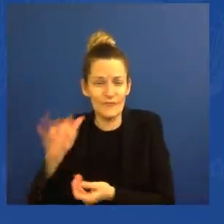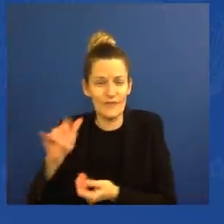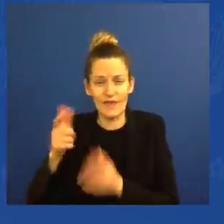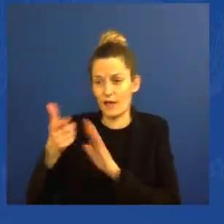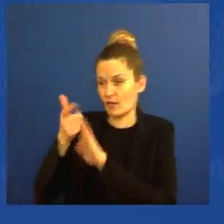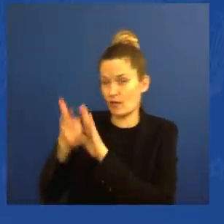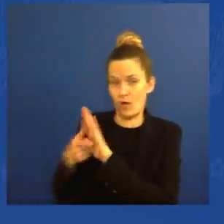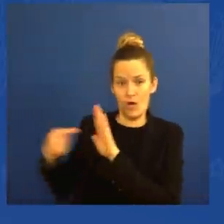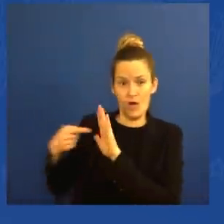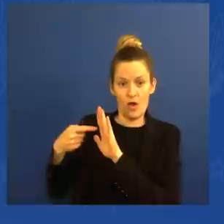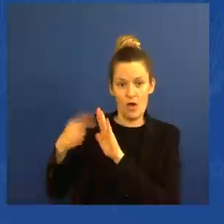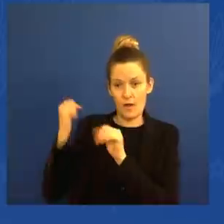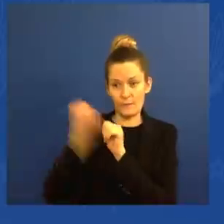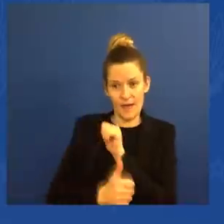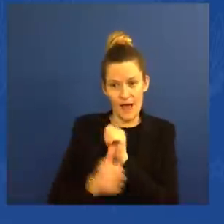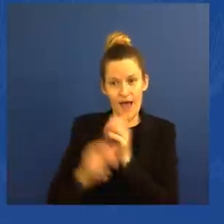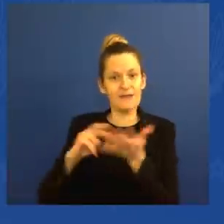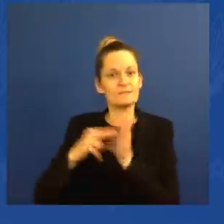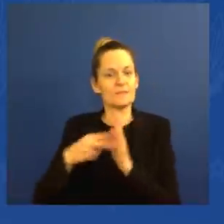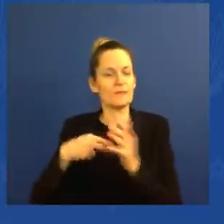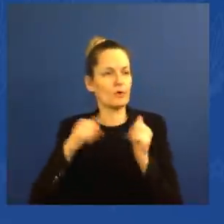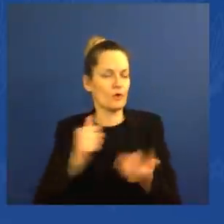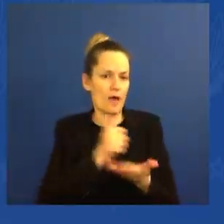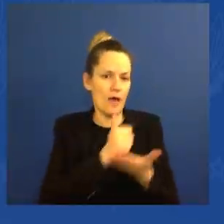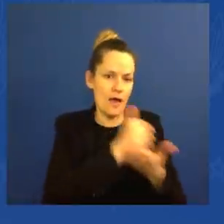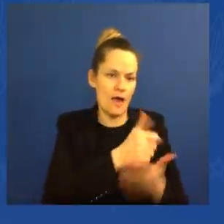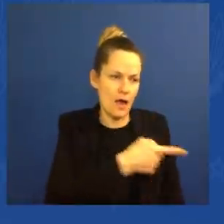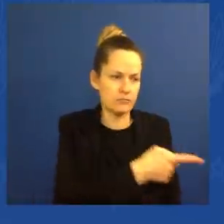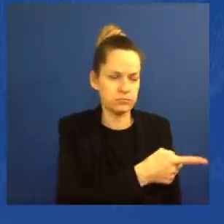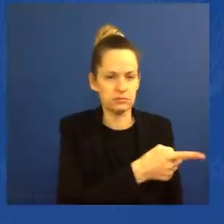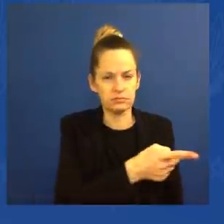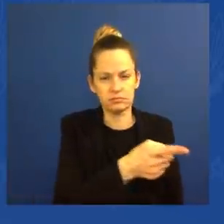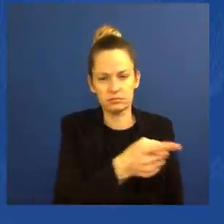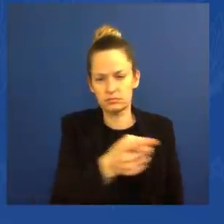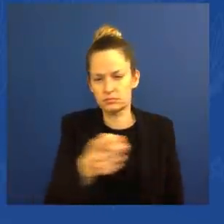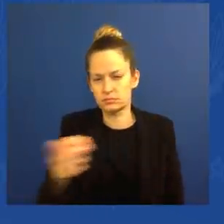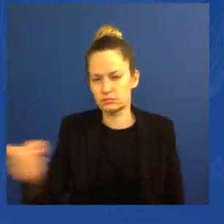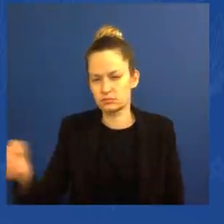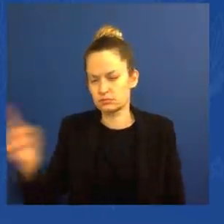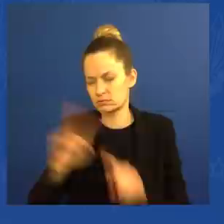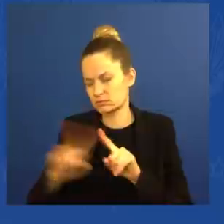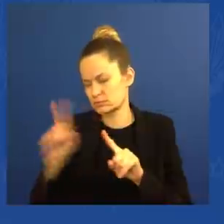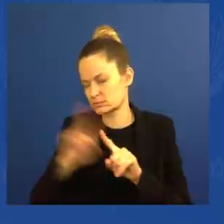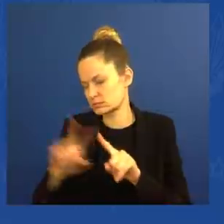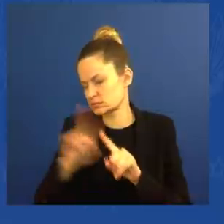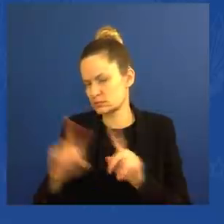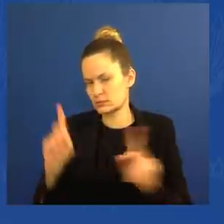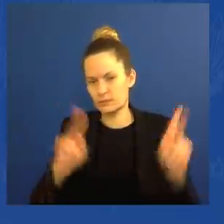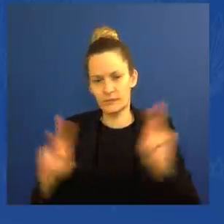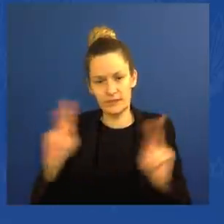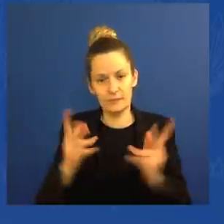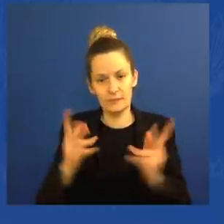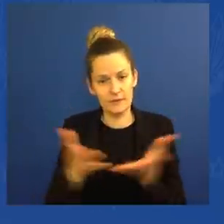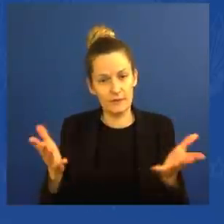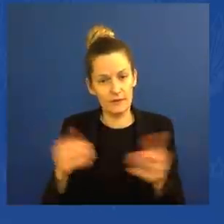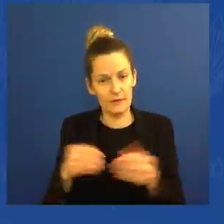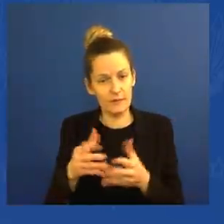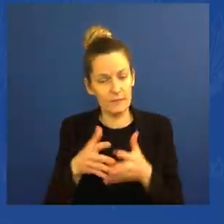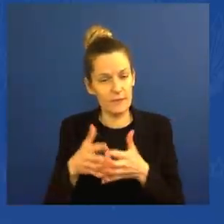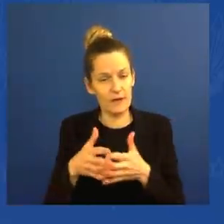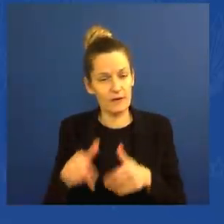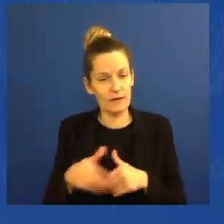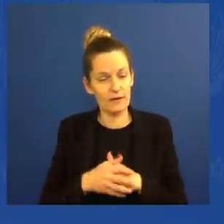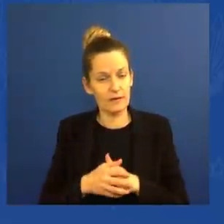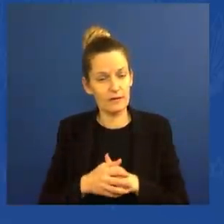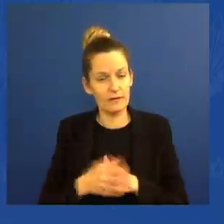Because of this law, we helped keep a roof over 4 million people's heads. And it gave